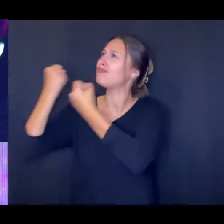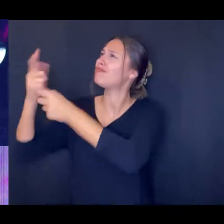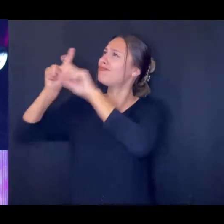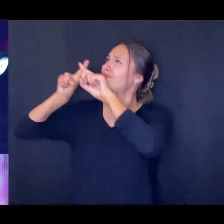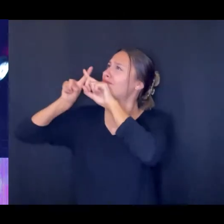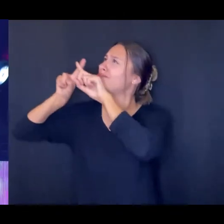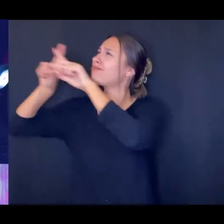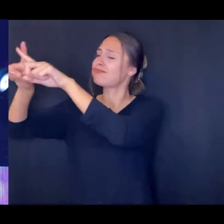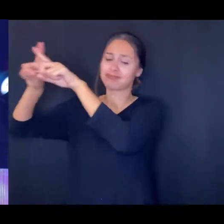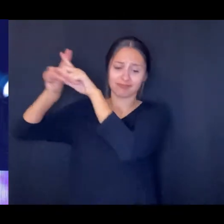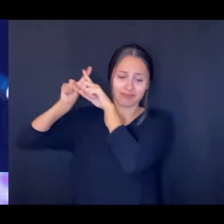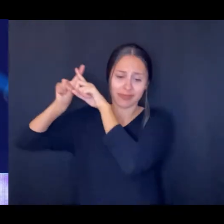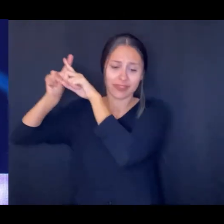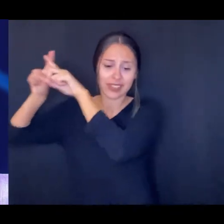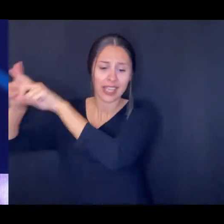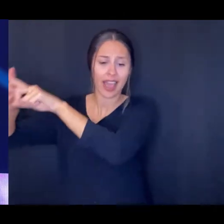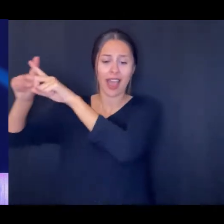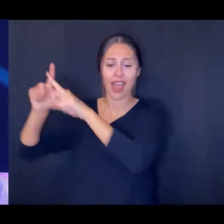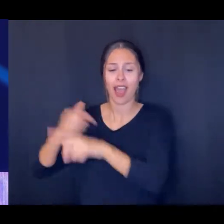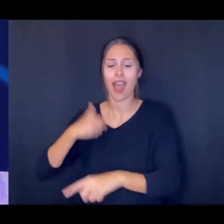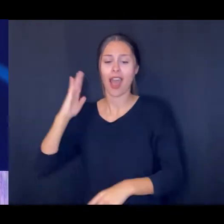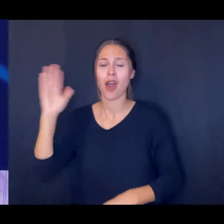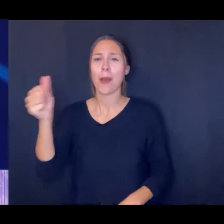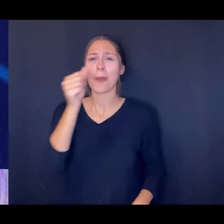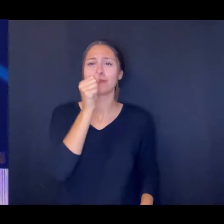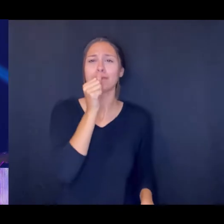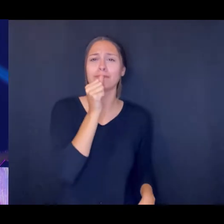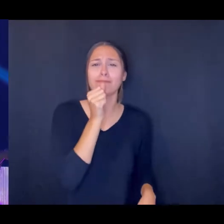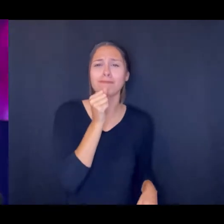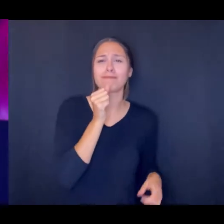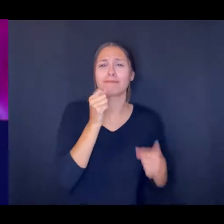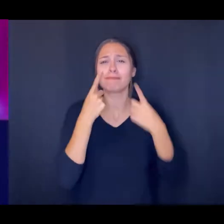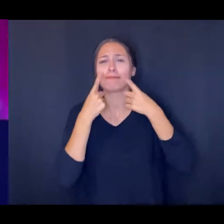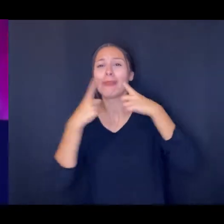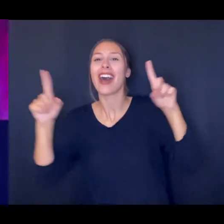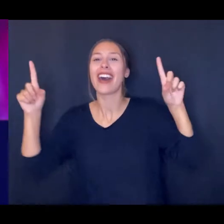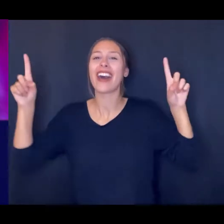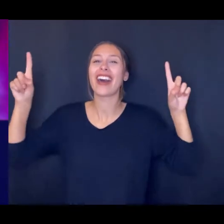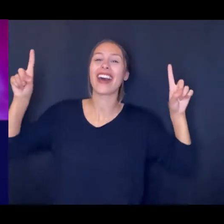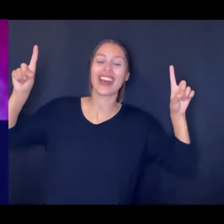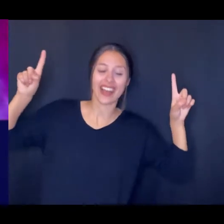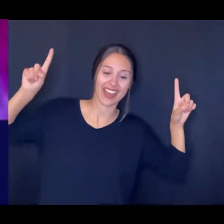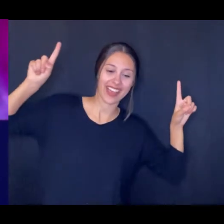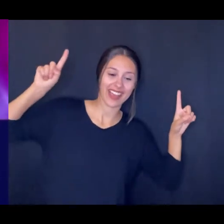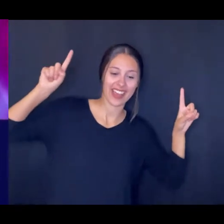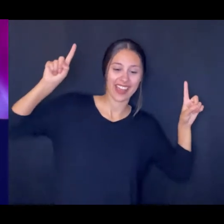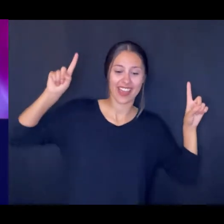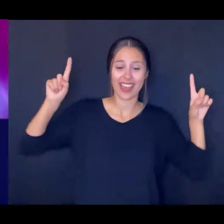I'm gonna